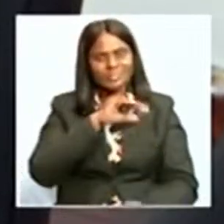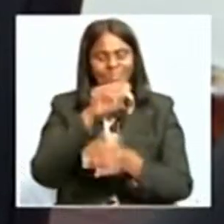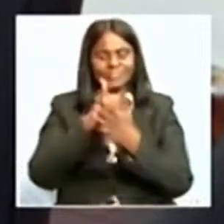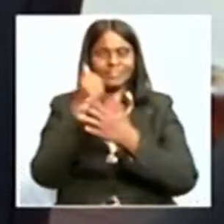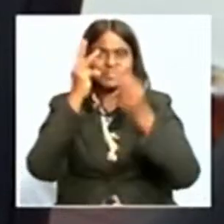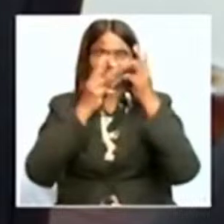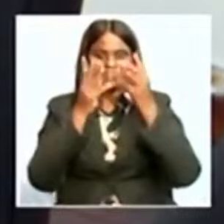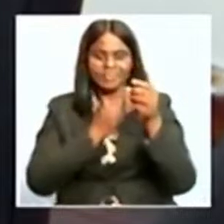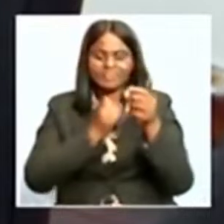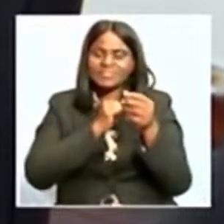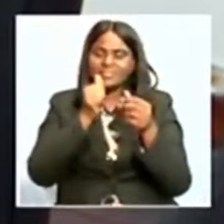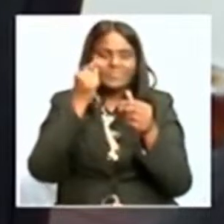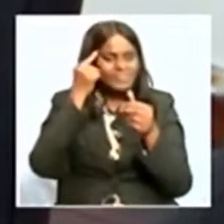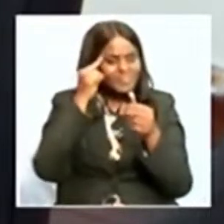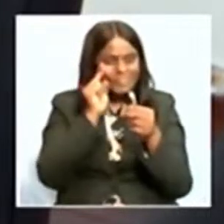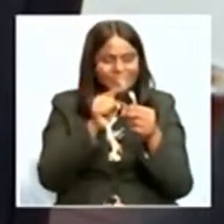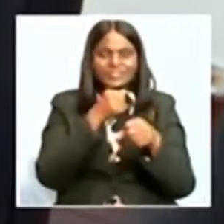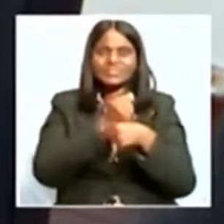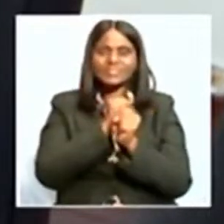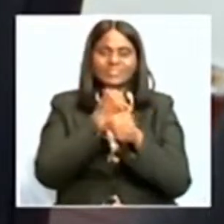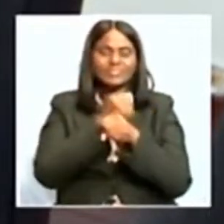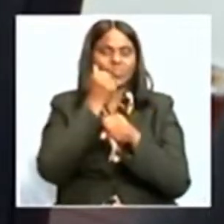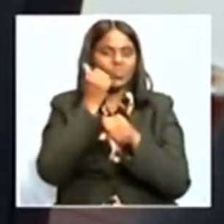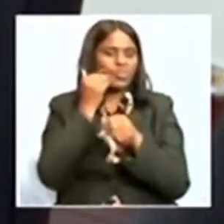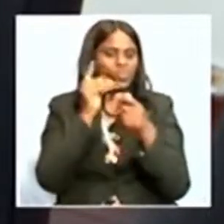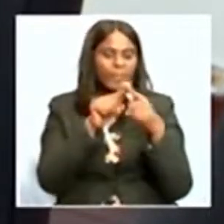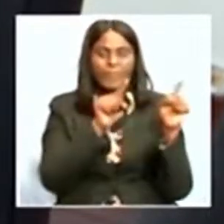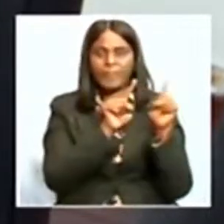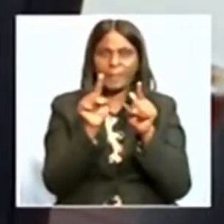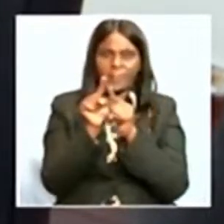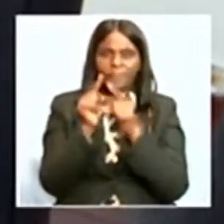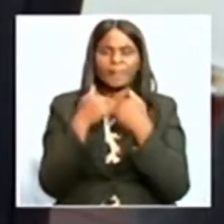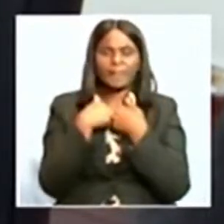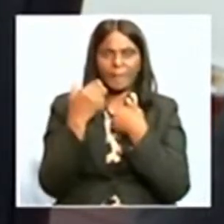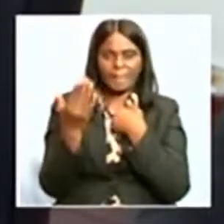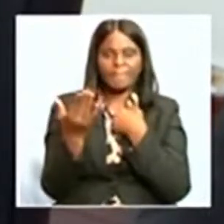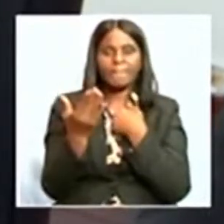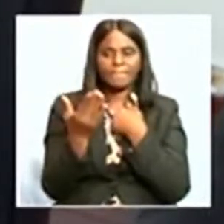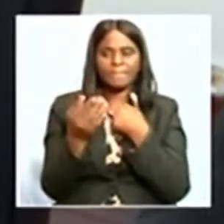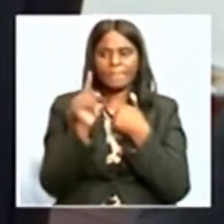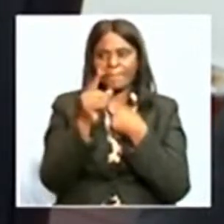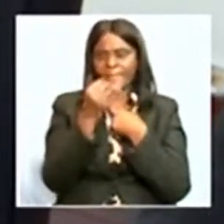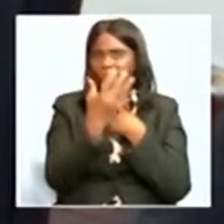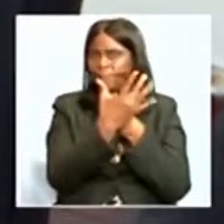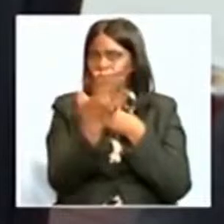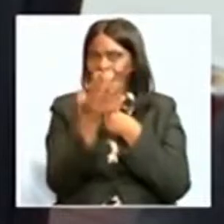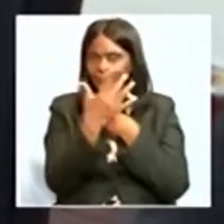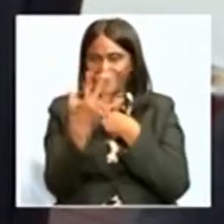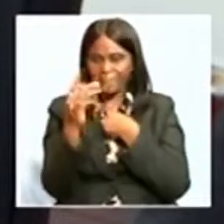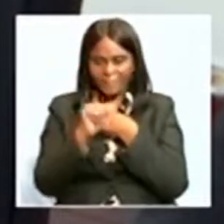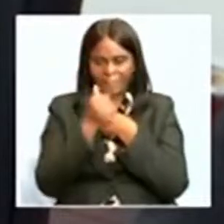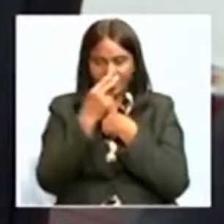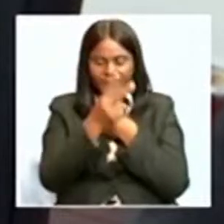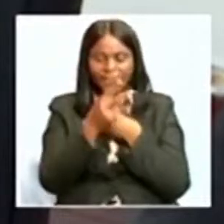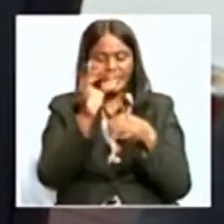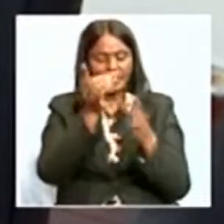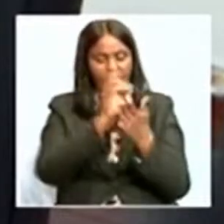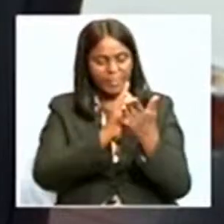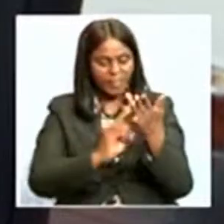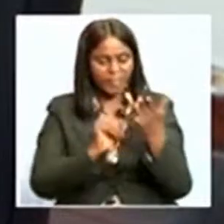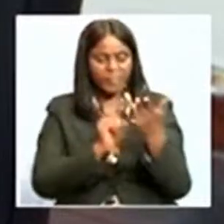know that they're not just producing these at home, but also one of the things we look into when drafting